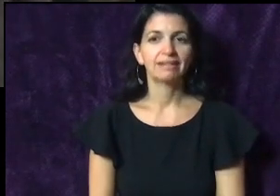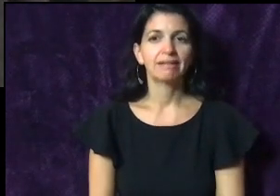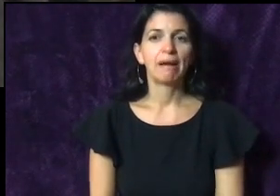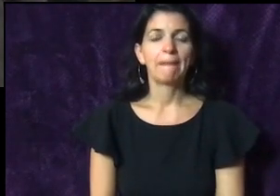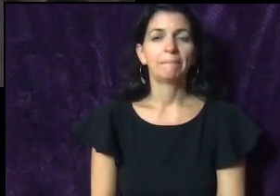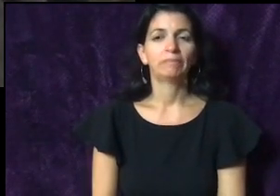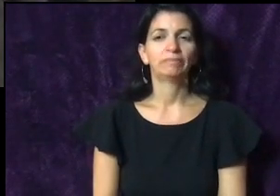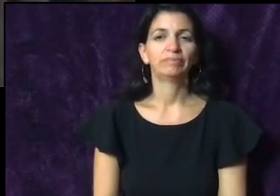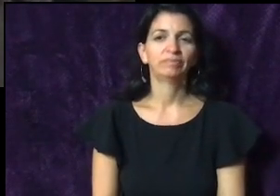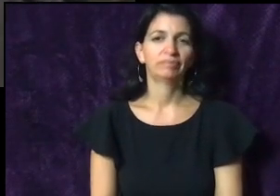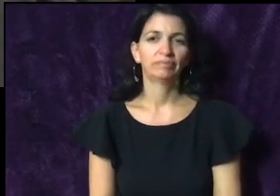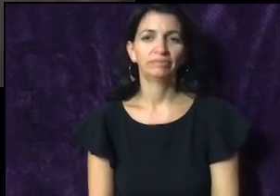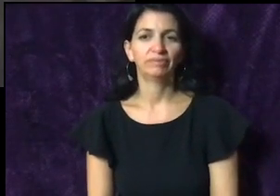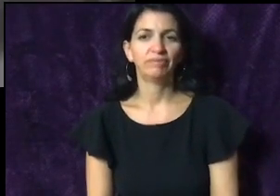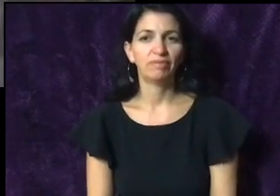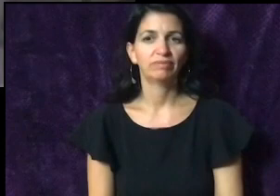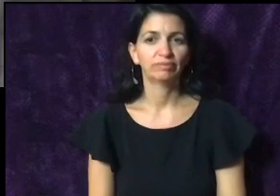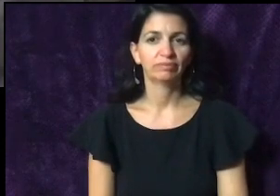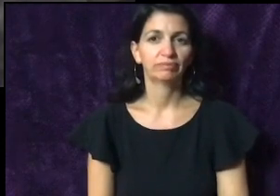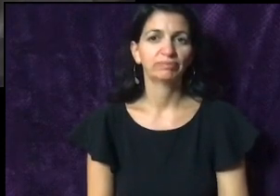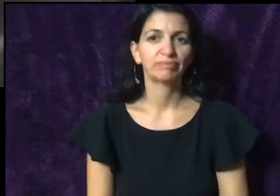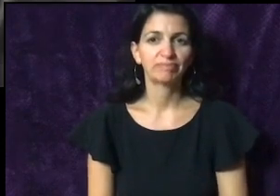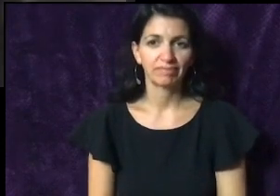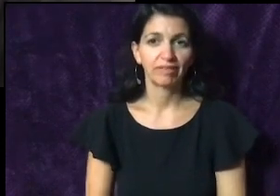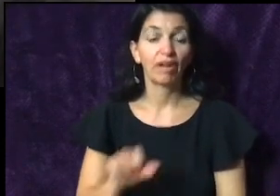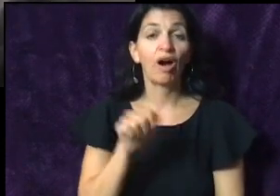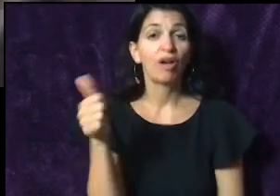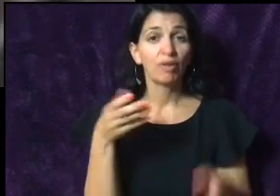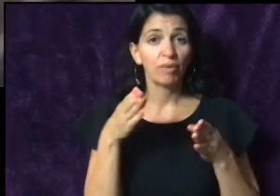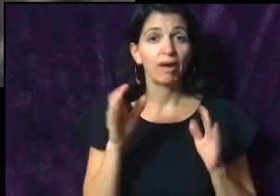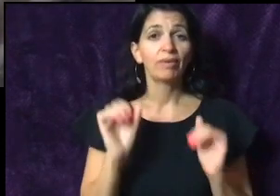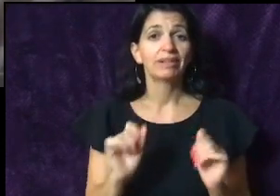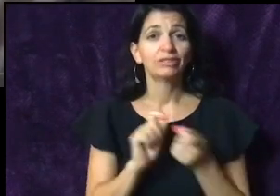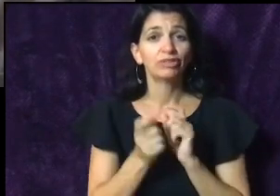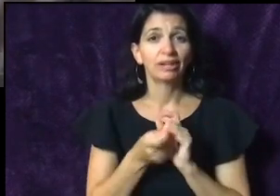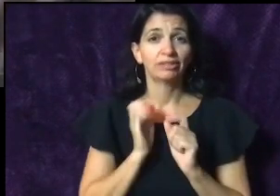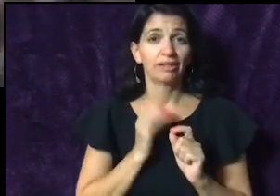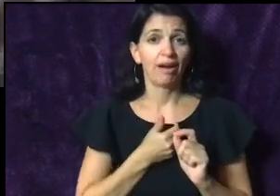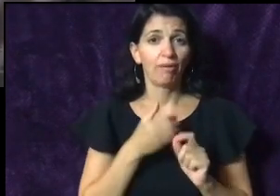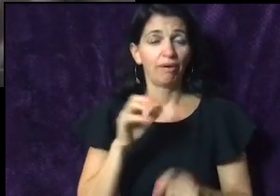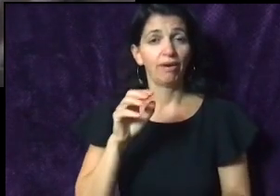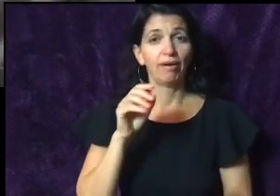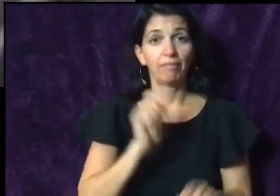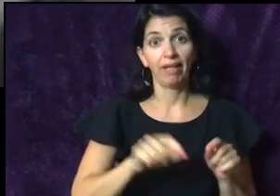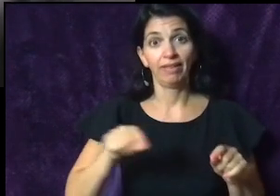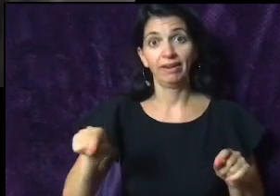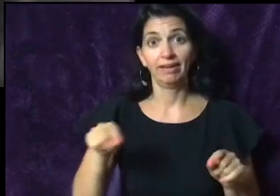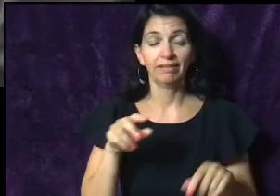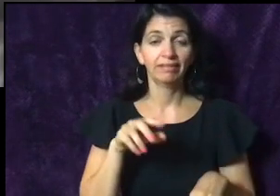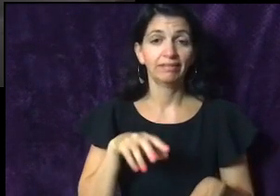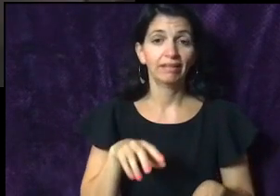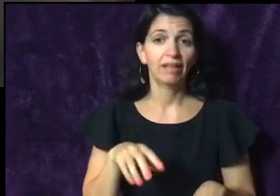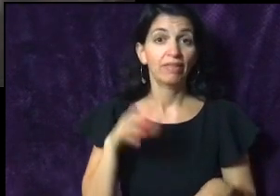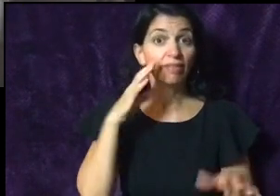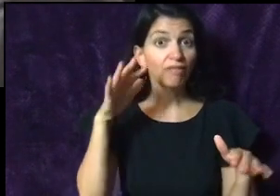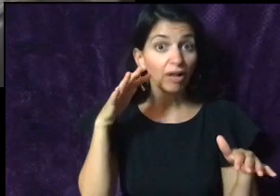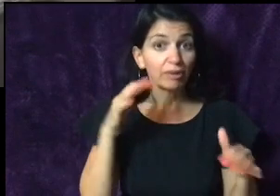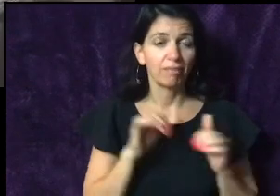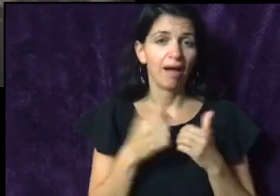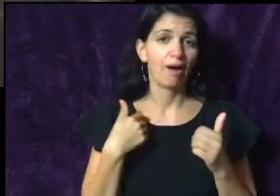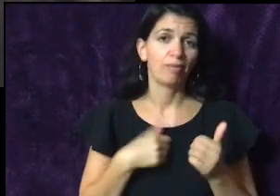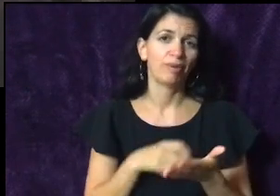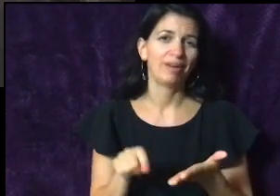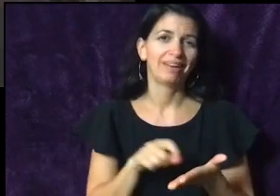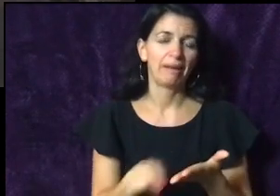Another way we could change our melody is the volume. How we write the volume. We